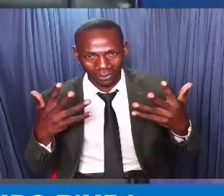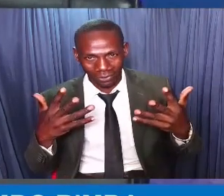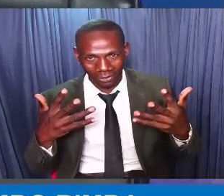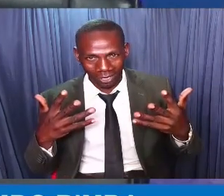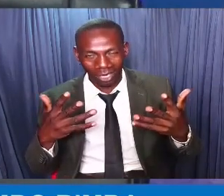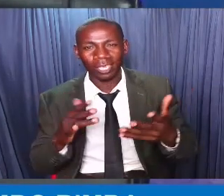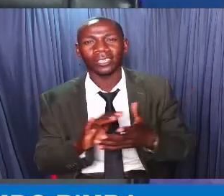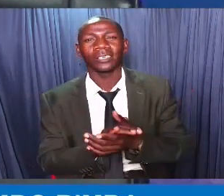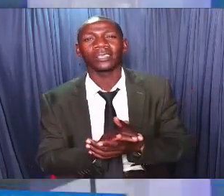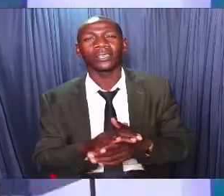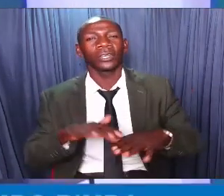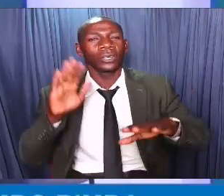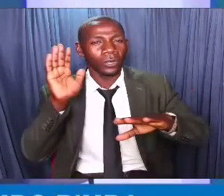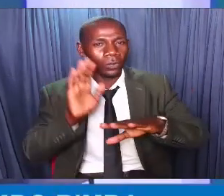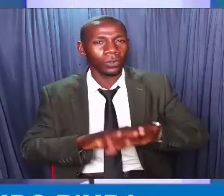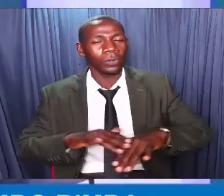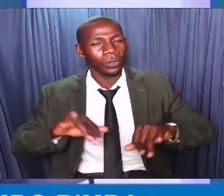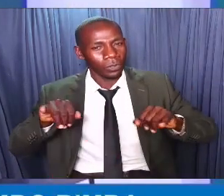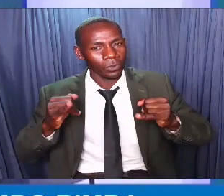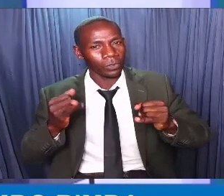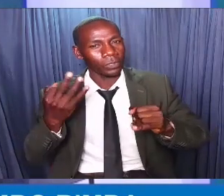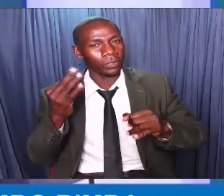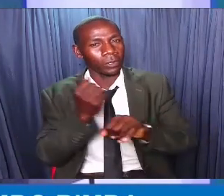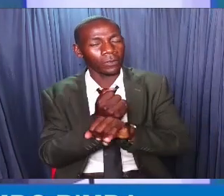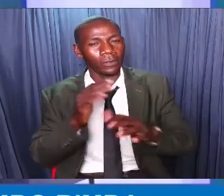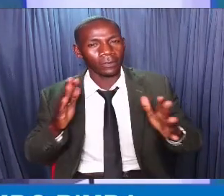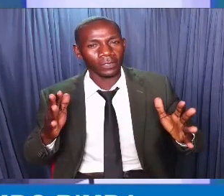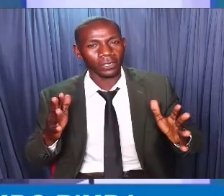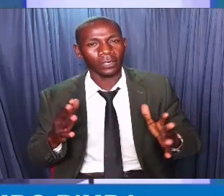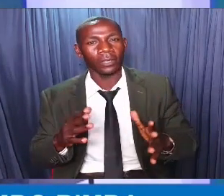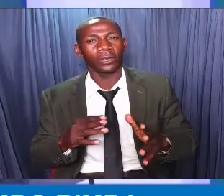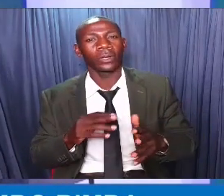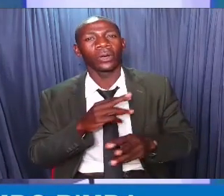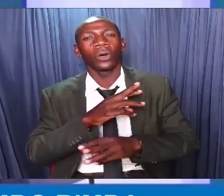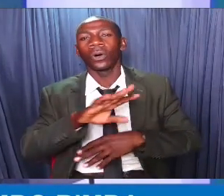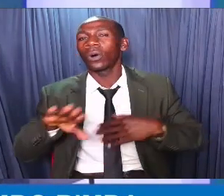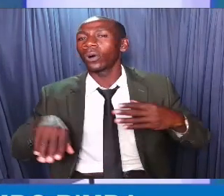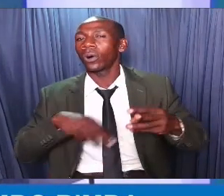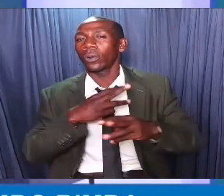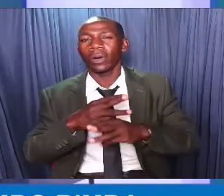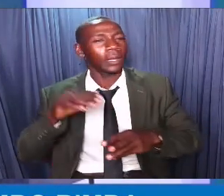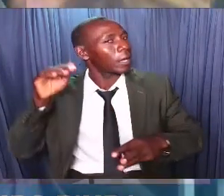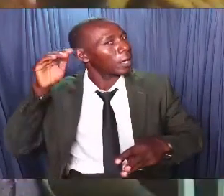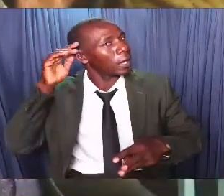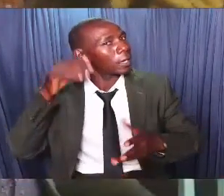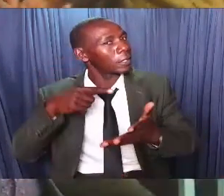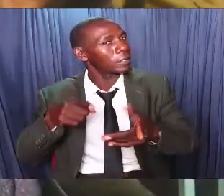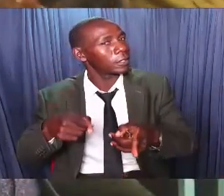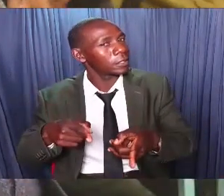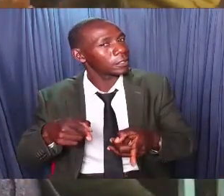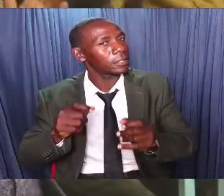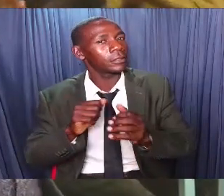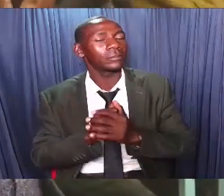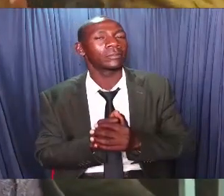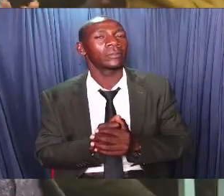Hallelujah. Hallelujah. Habari njema za wokovu leo. Good news meant to say to dunia yote msisikie hizi. The whole world to hear